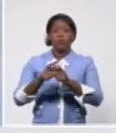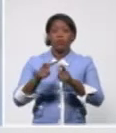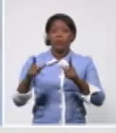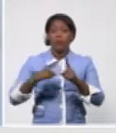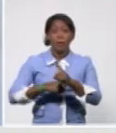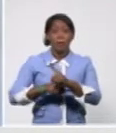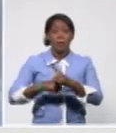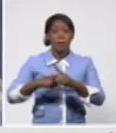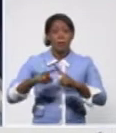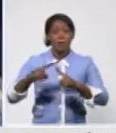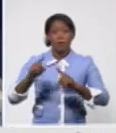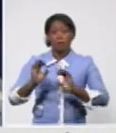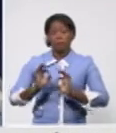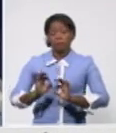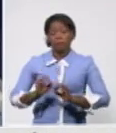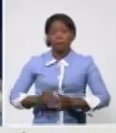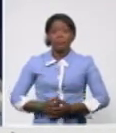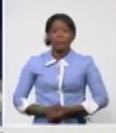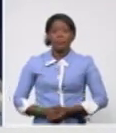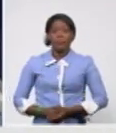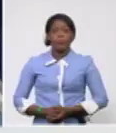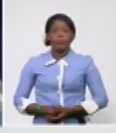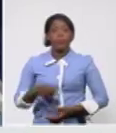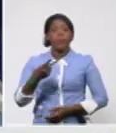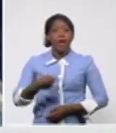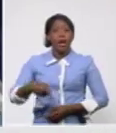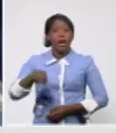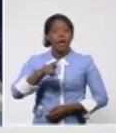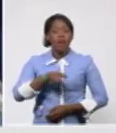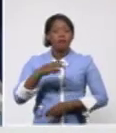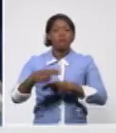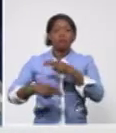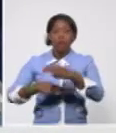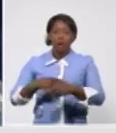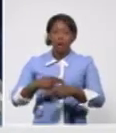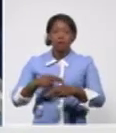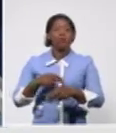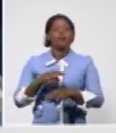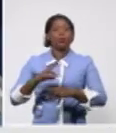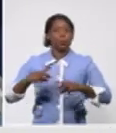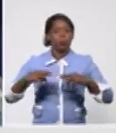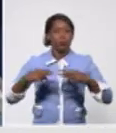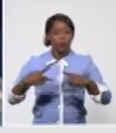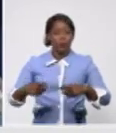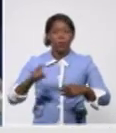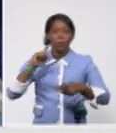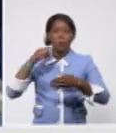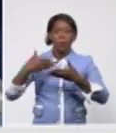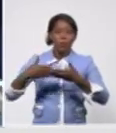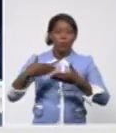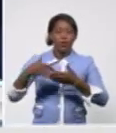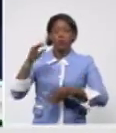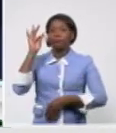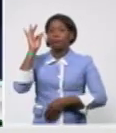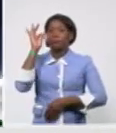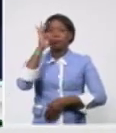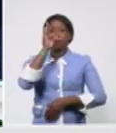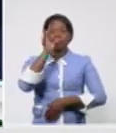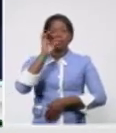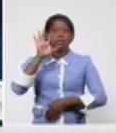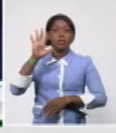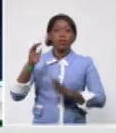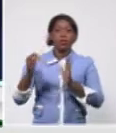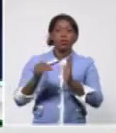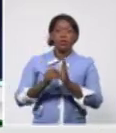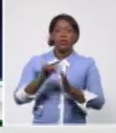are 936 suspected cases and 616 confirmed active